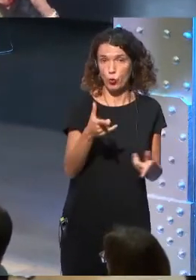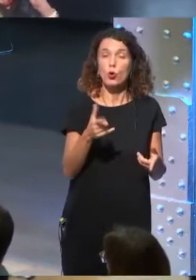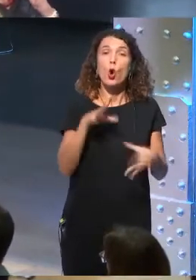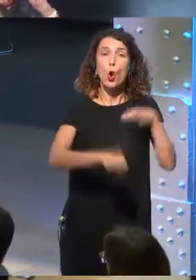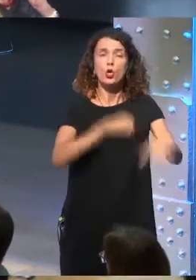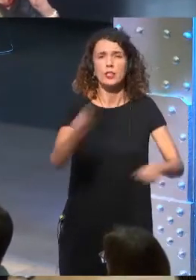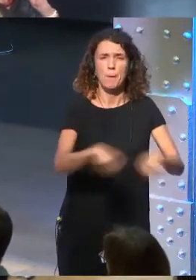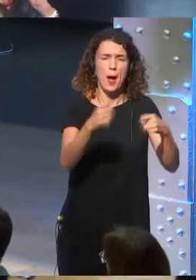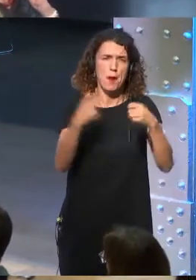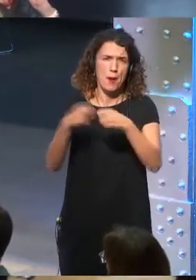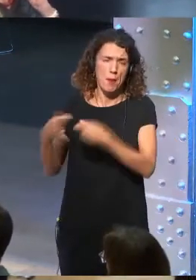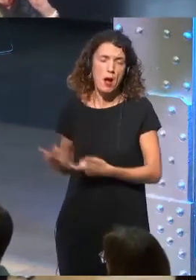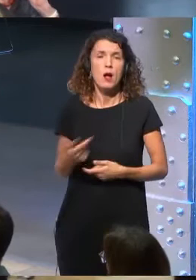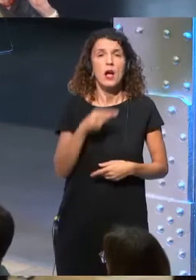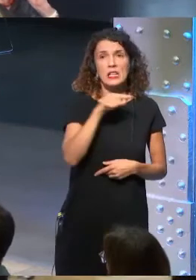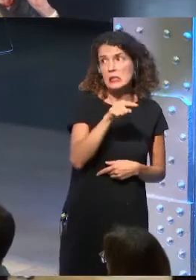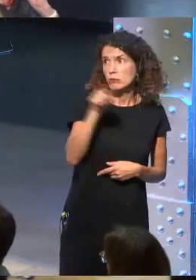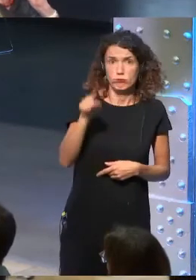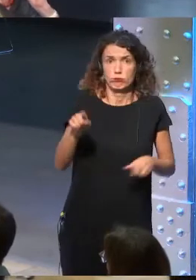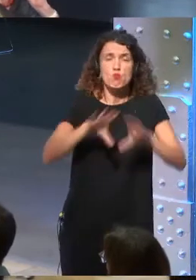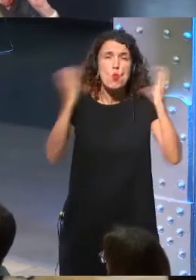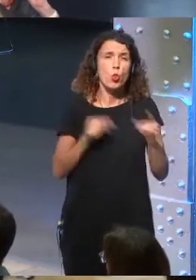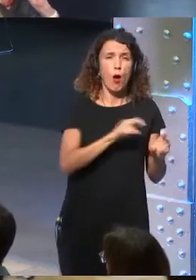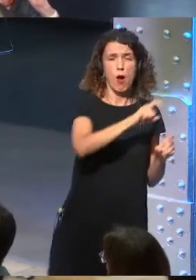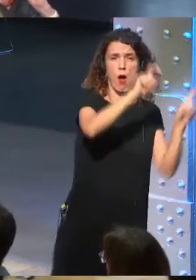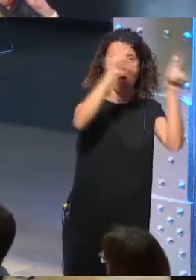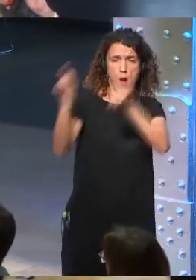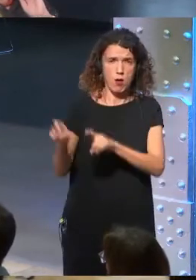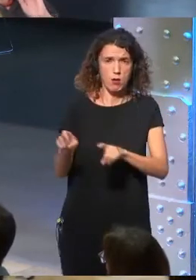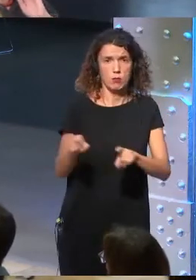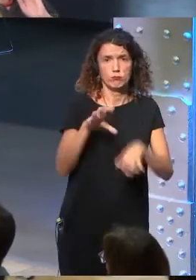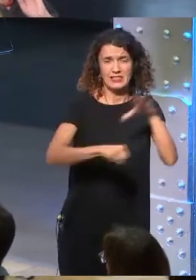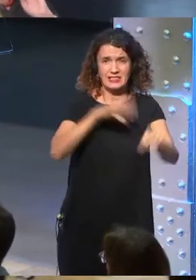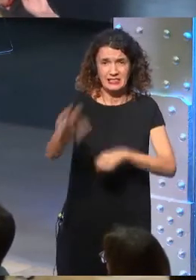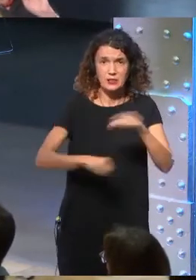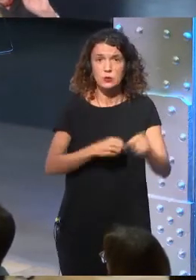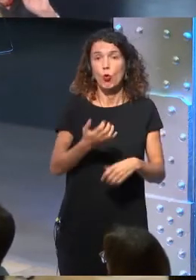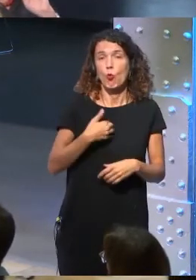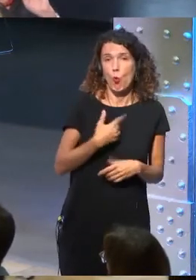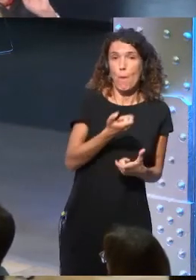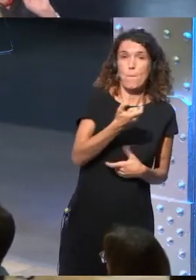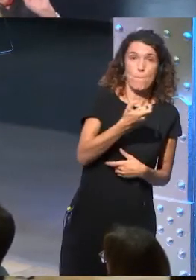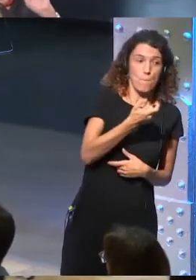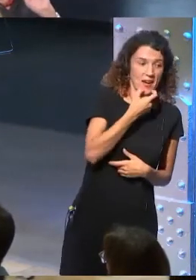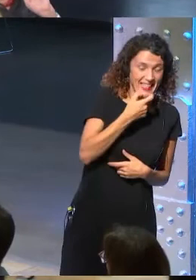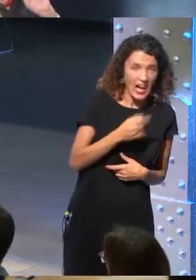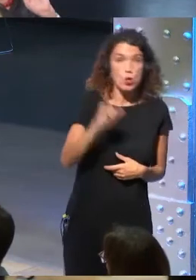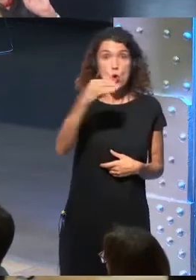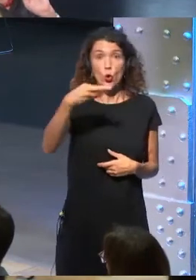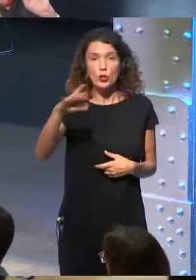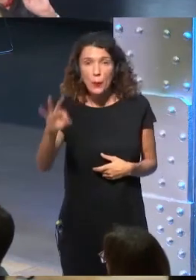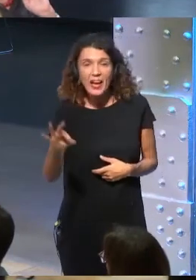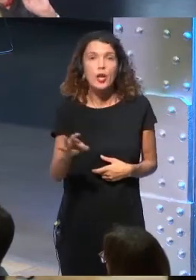unstructuring caused for the conquer all over the world. How to be Briton